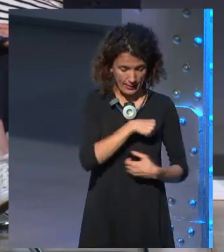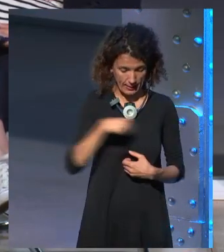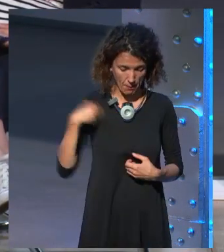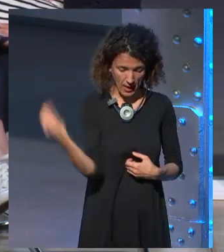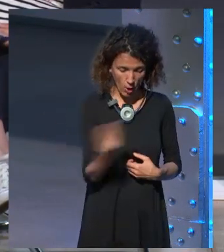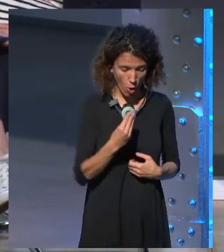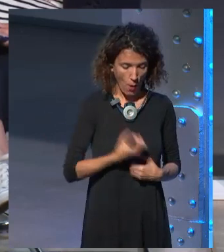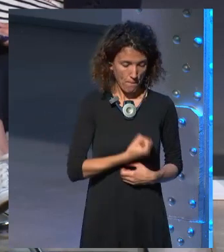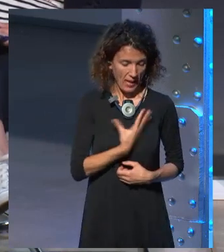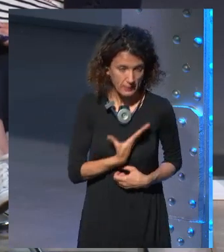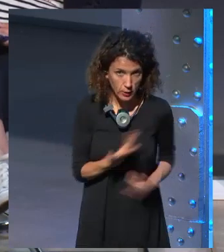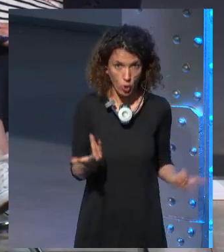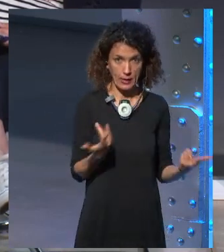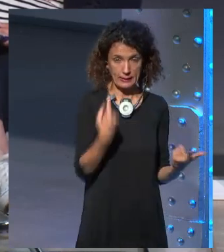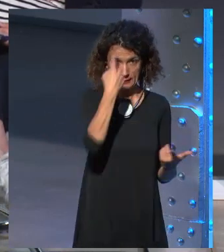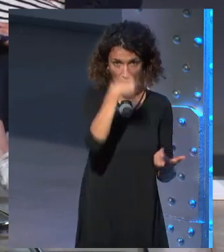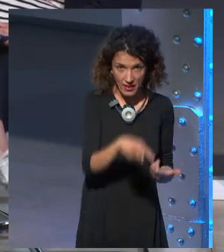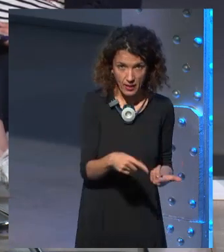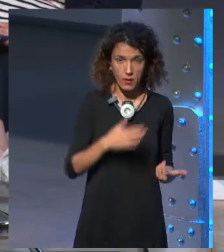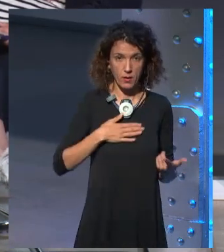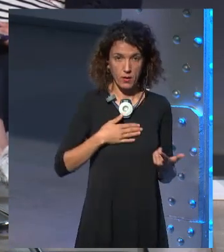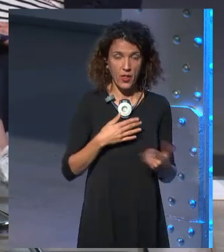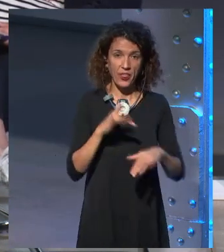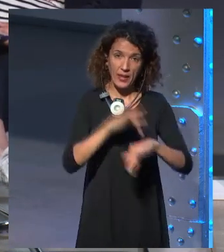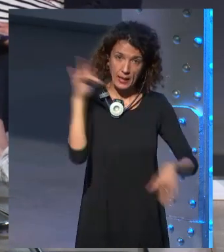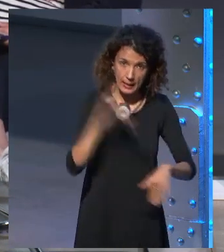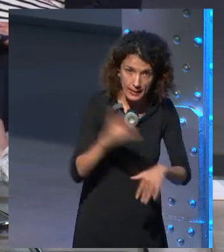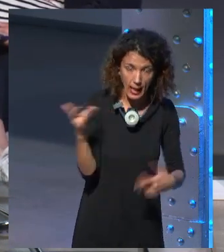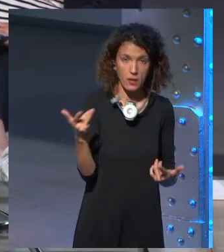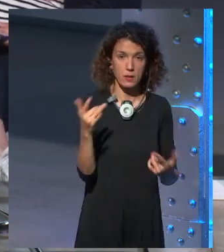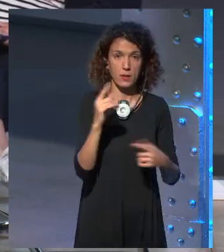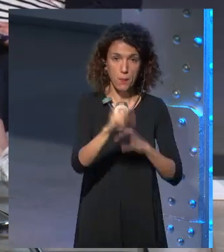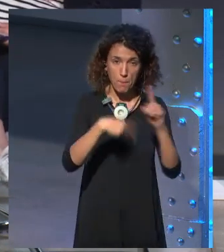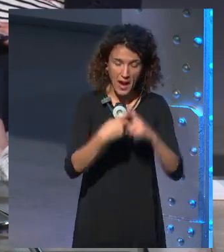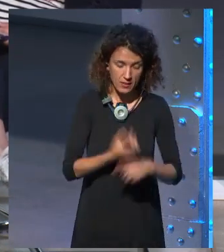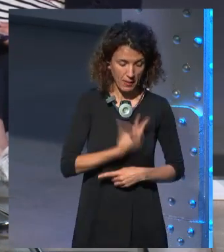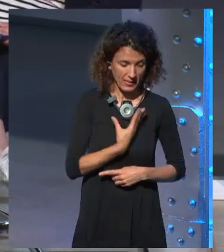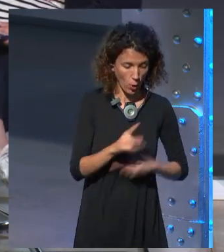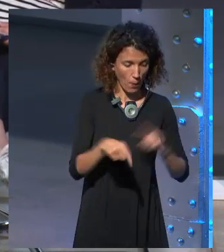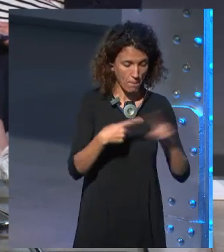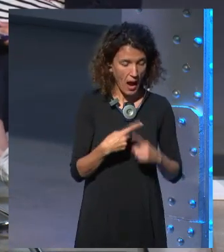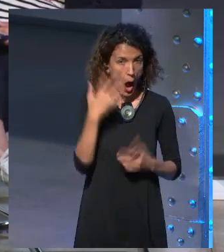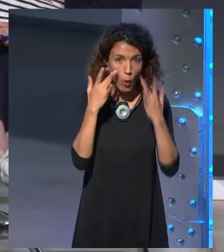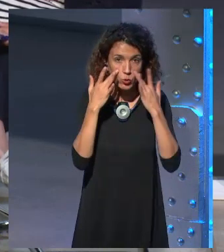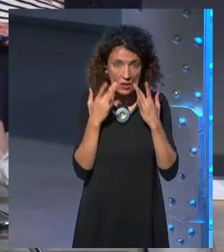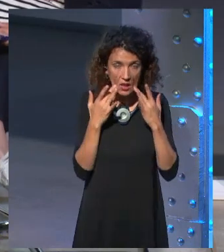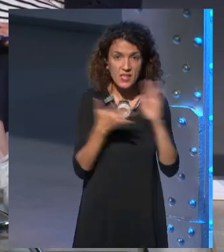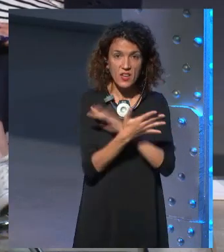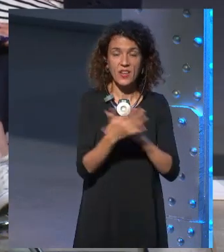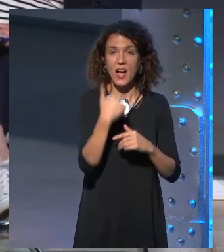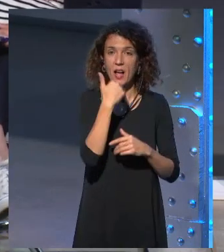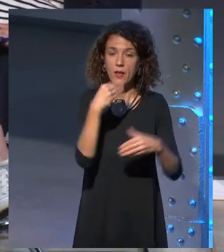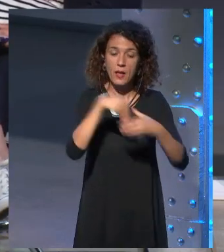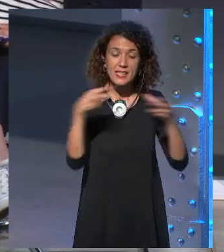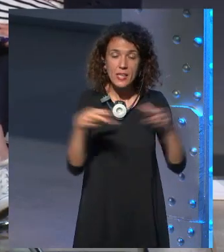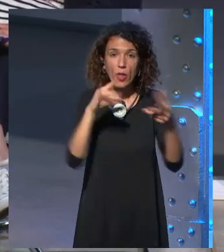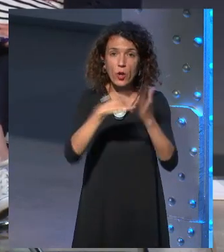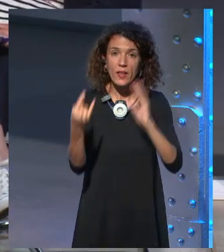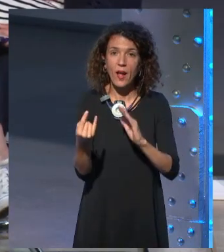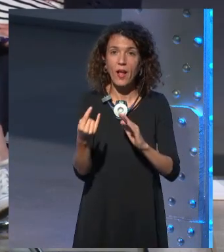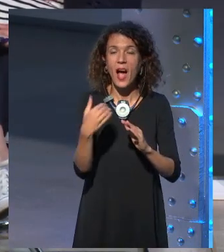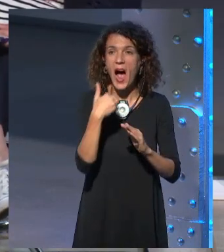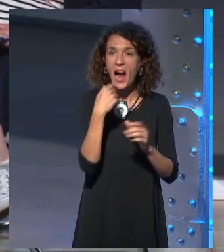Do you agree with the statement, knowing us better and knowing more about digital plus passion